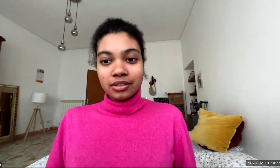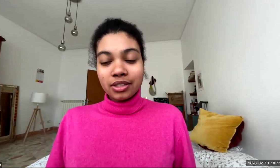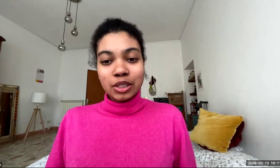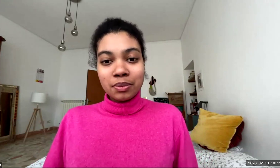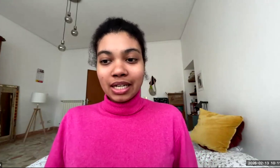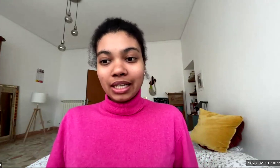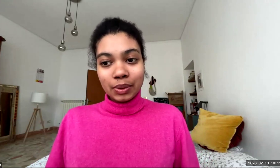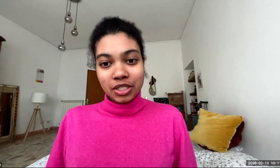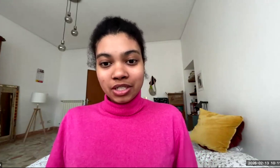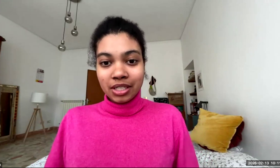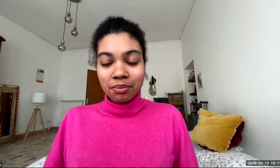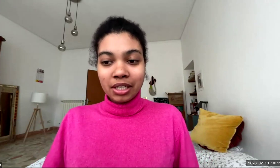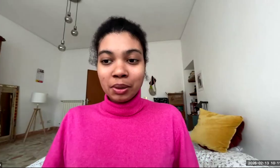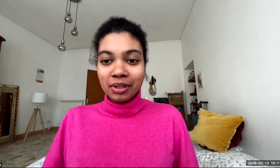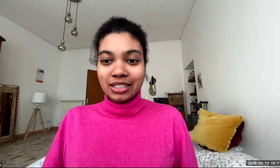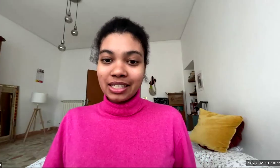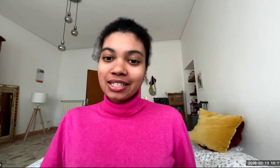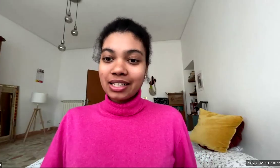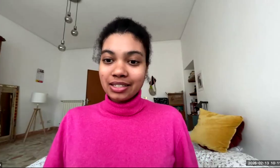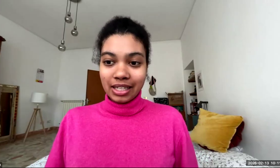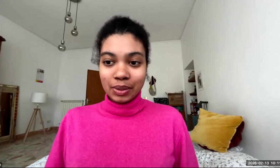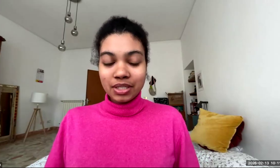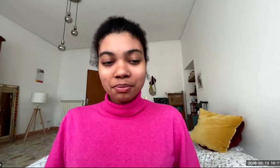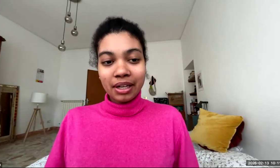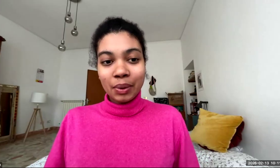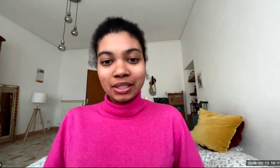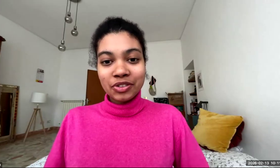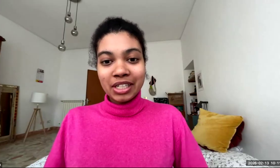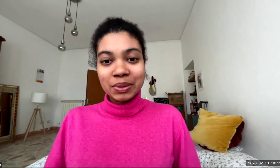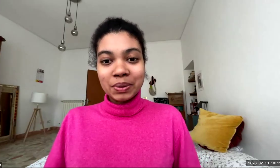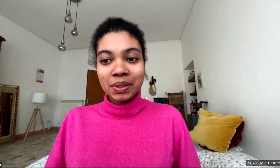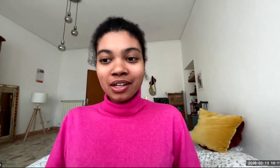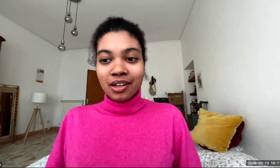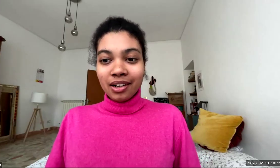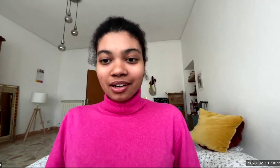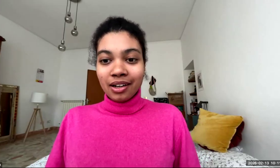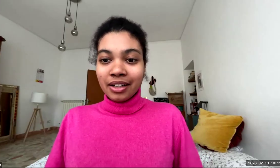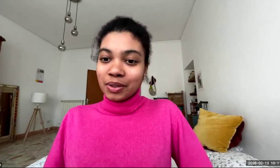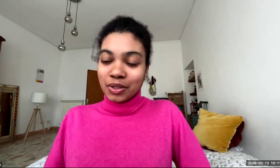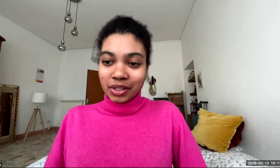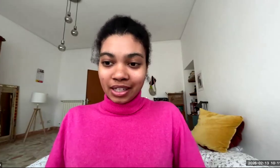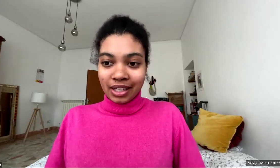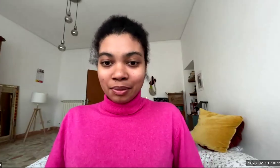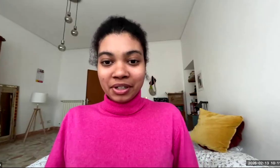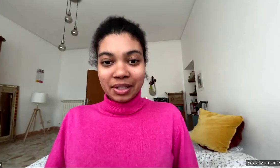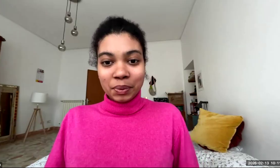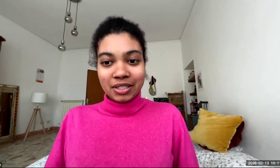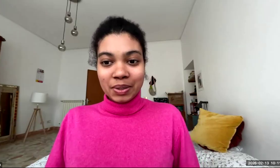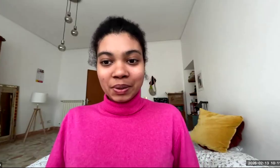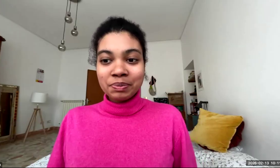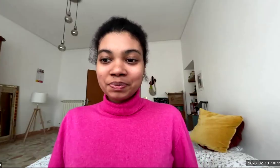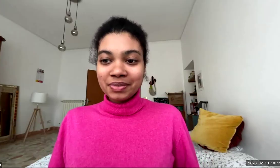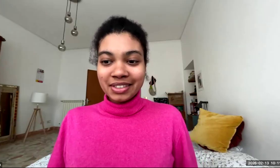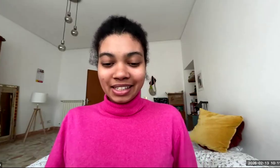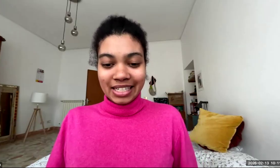to learn some sign language. It may come like an Italian sign language, but I will try to learn also the American